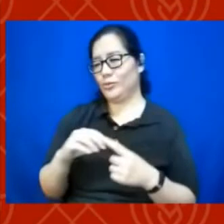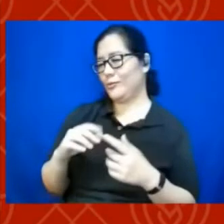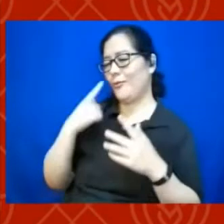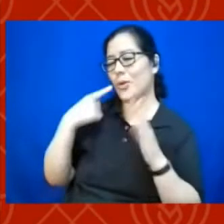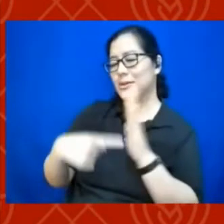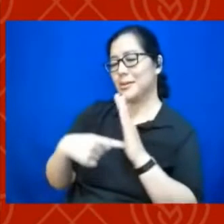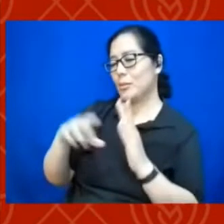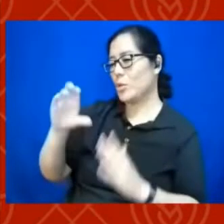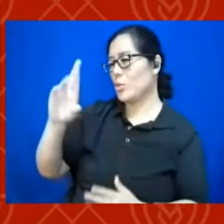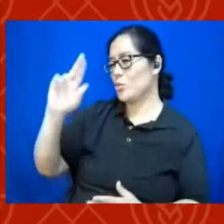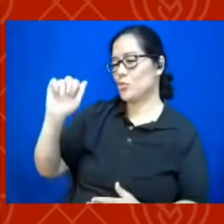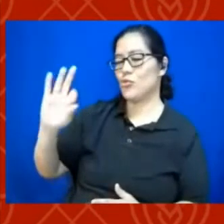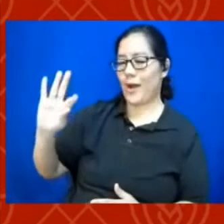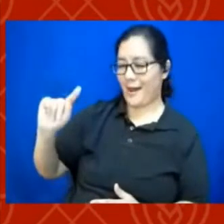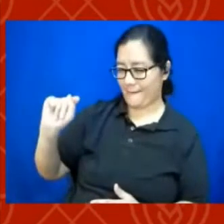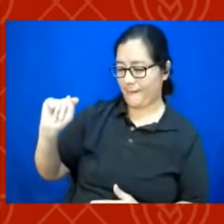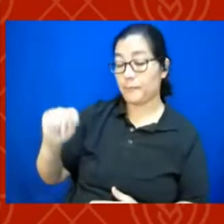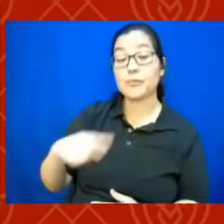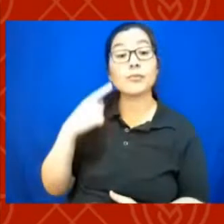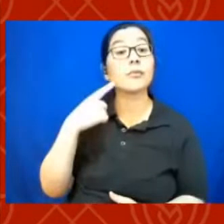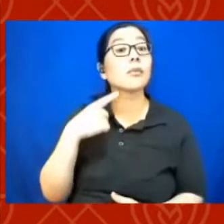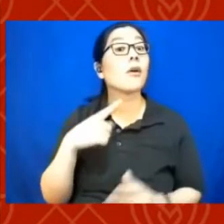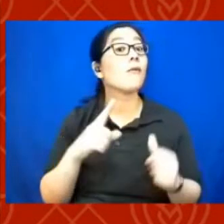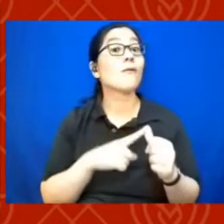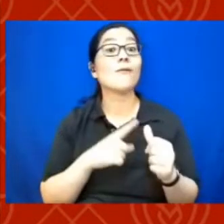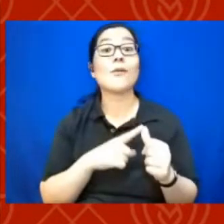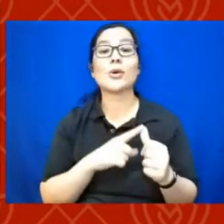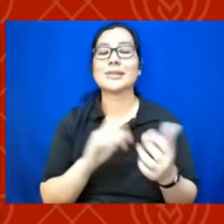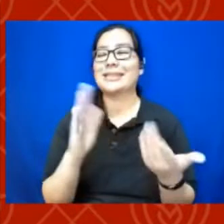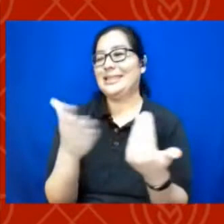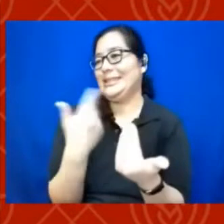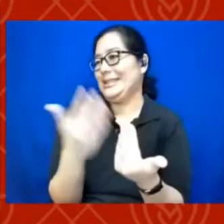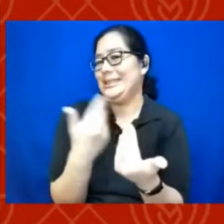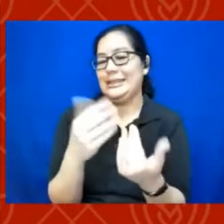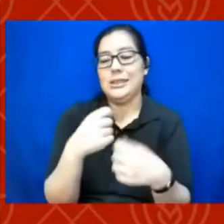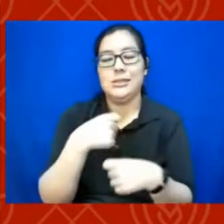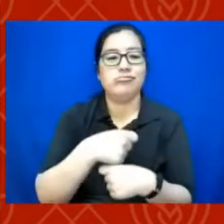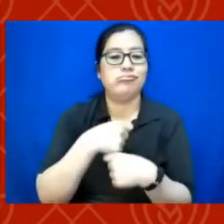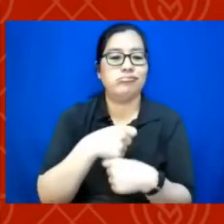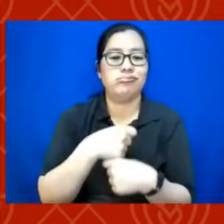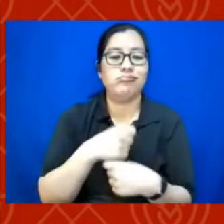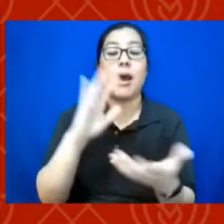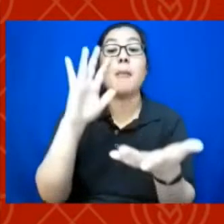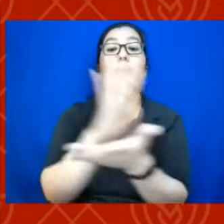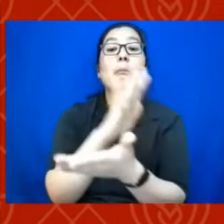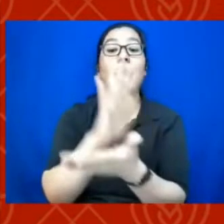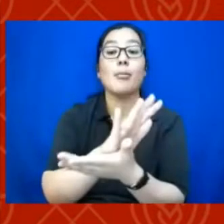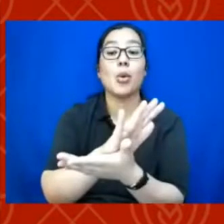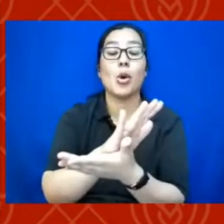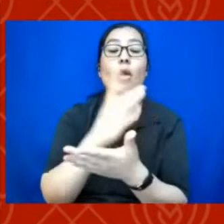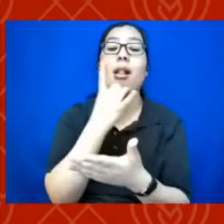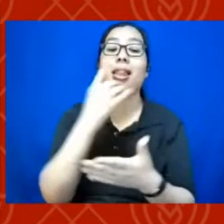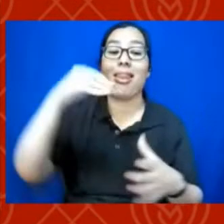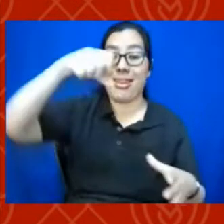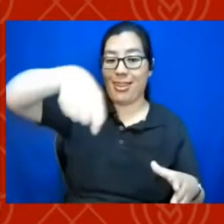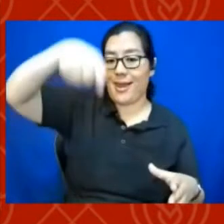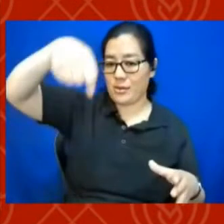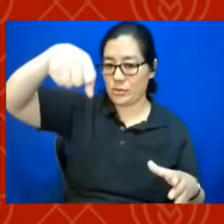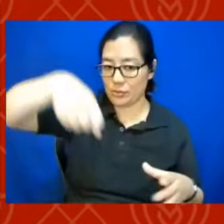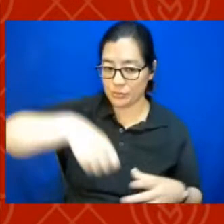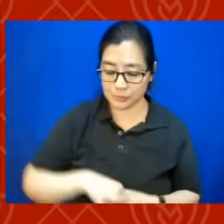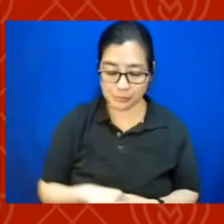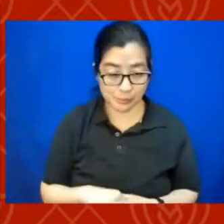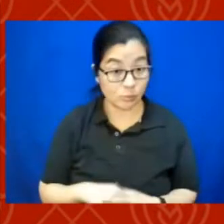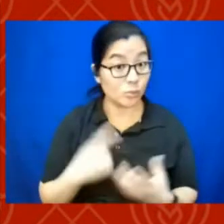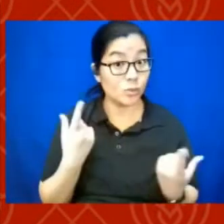First off, you can make an easy craft for paper lanterns. And so the first step is you're going to be cutting